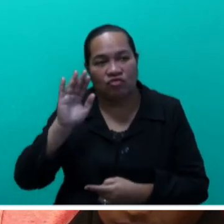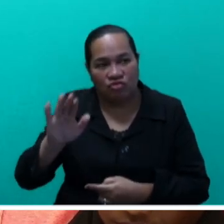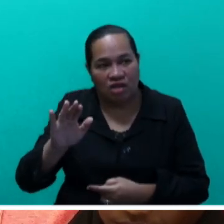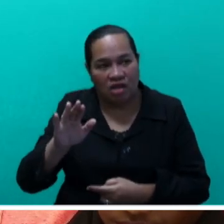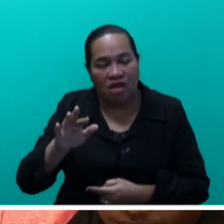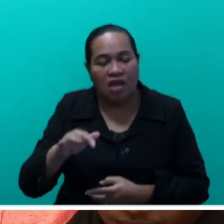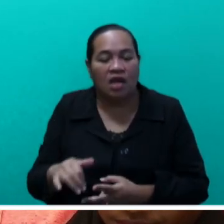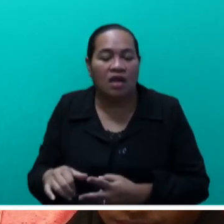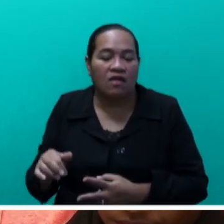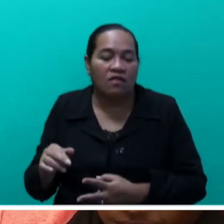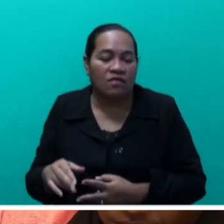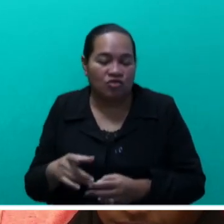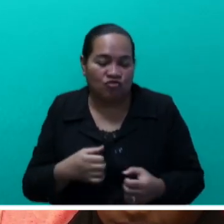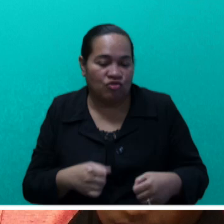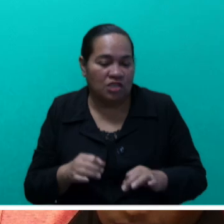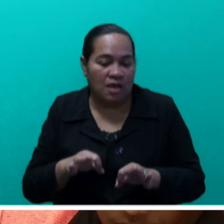wellness strategic plans.